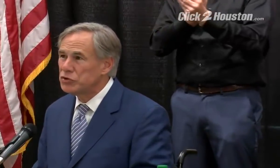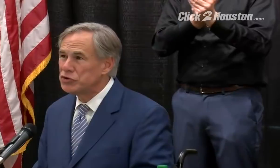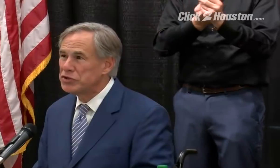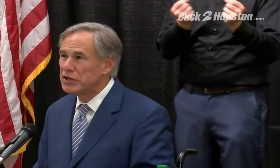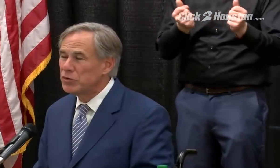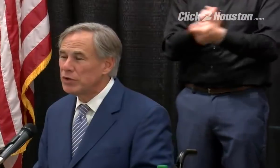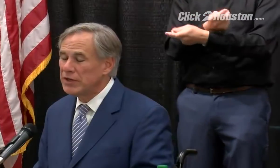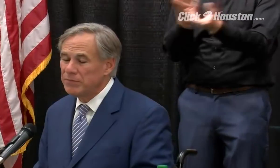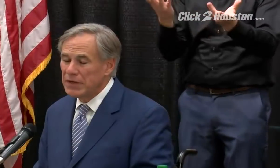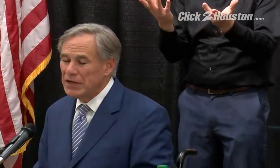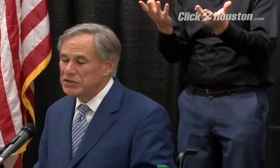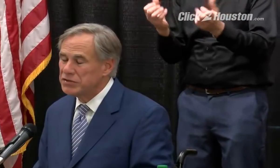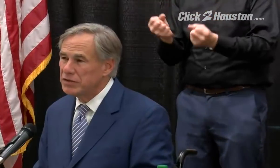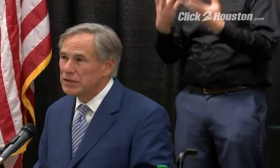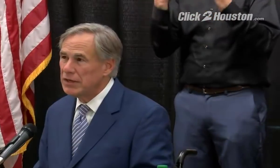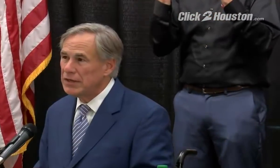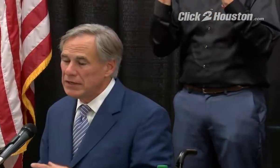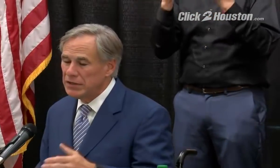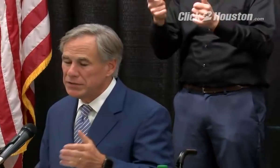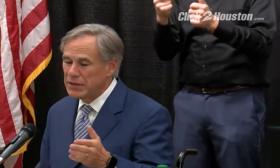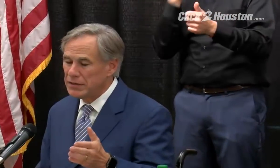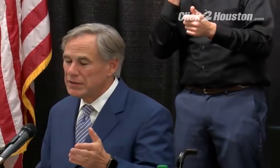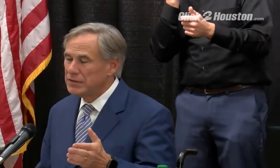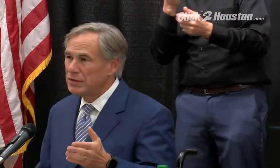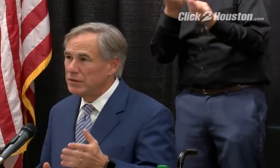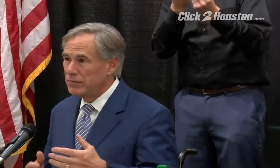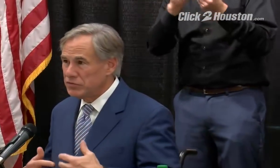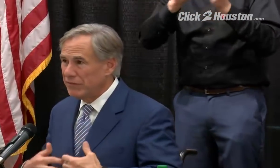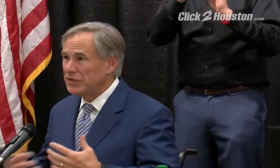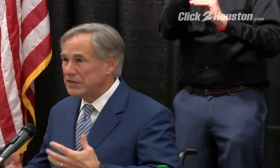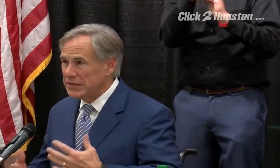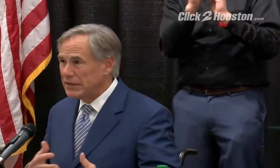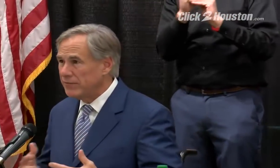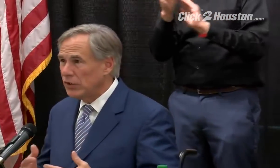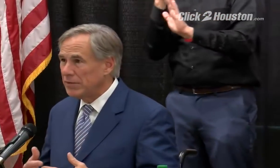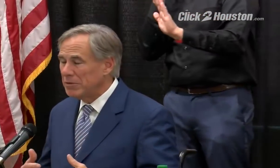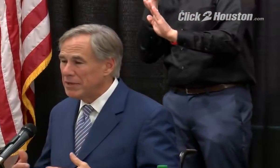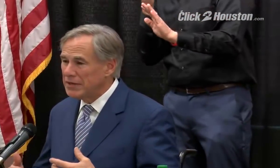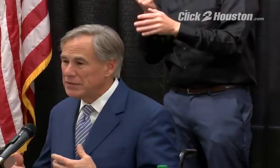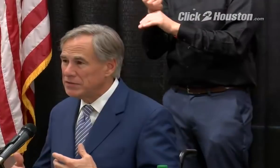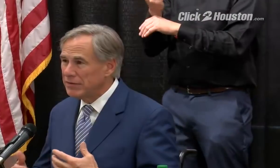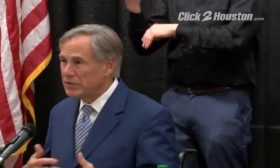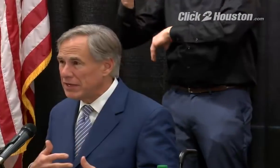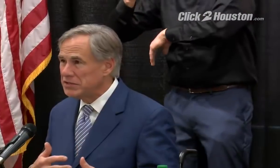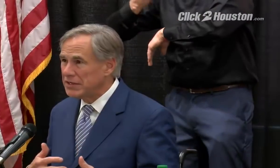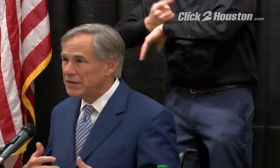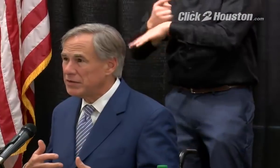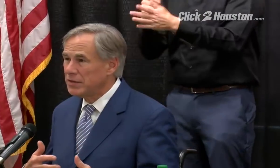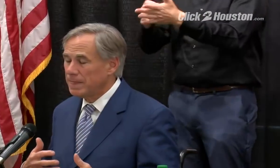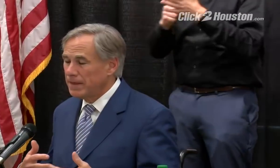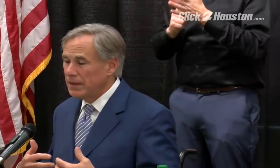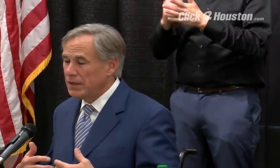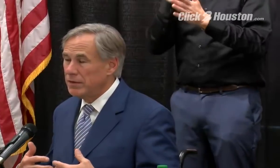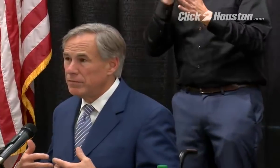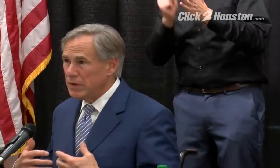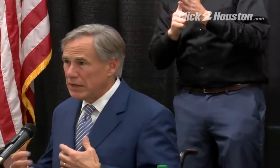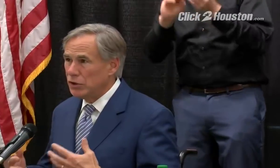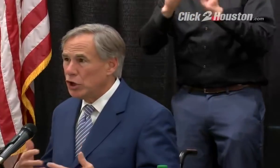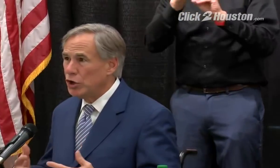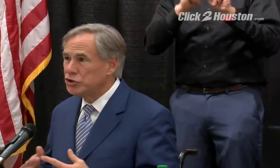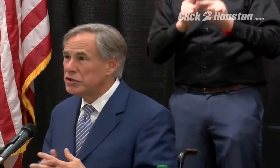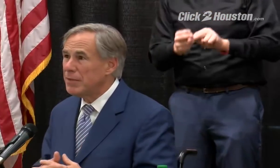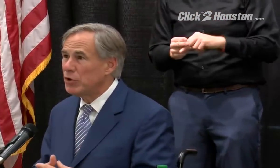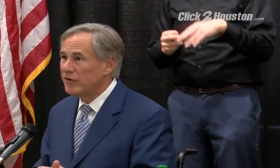before you see the relief, because it'll take several days to get it fully implemented, several days to get